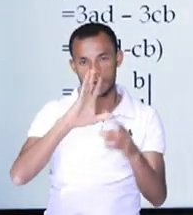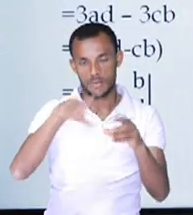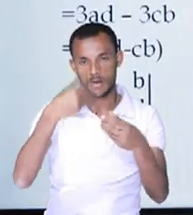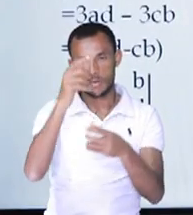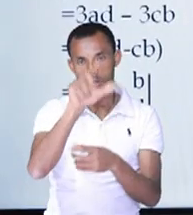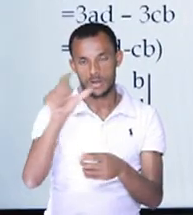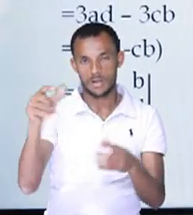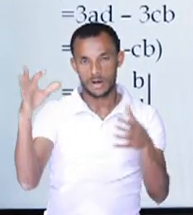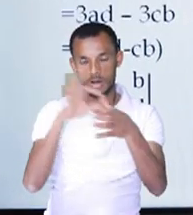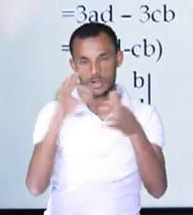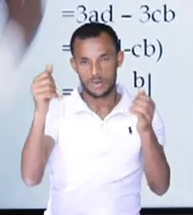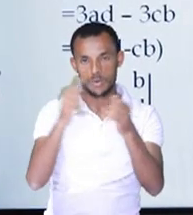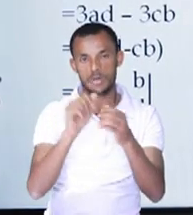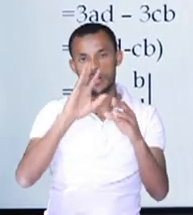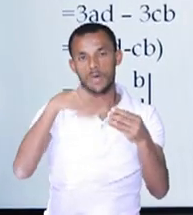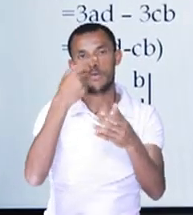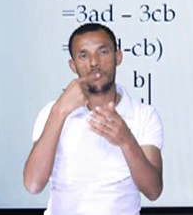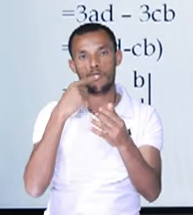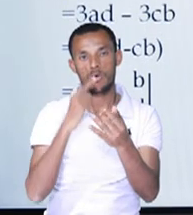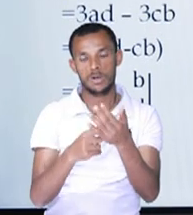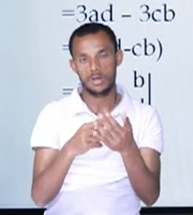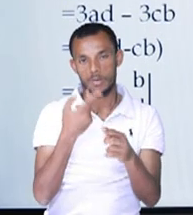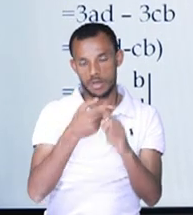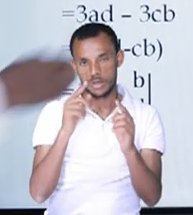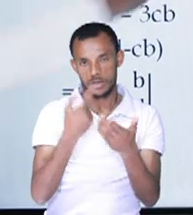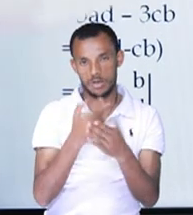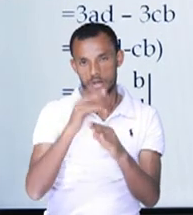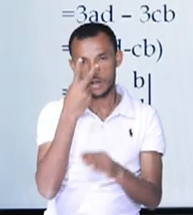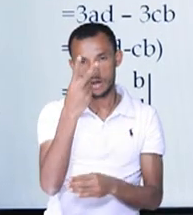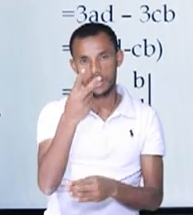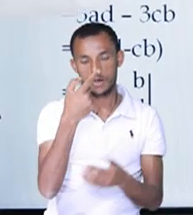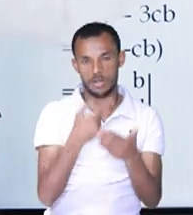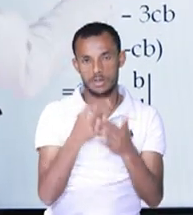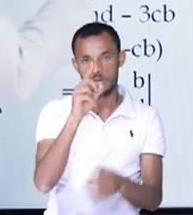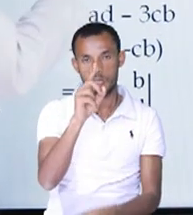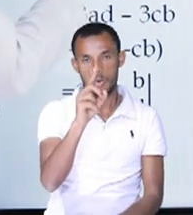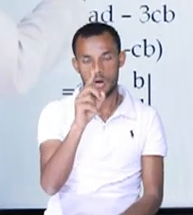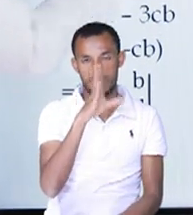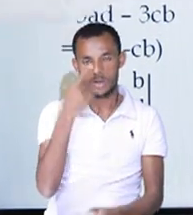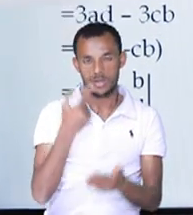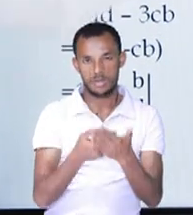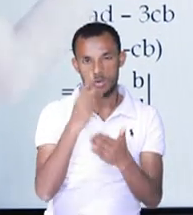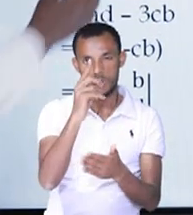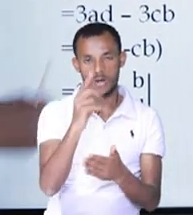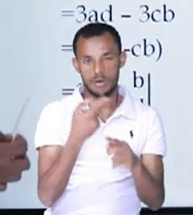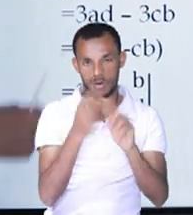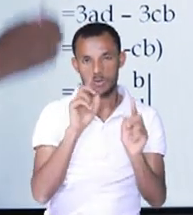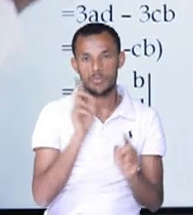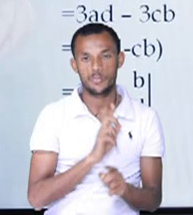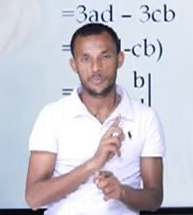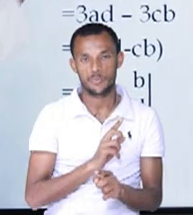matrix in relation with the given information. But here what we see, this one and this one, what is their